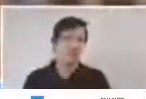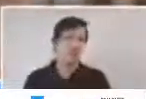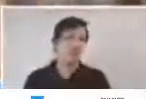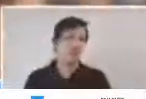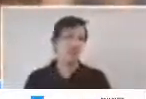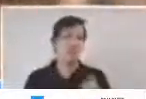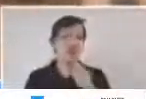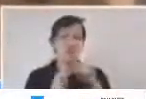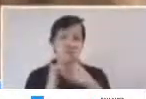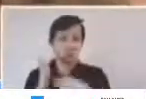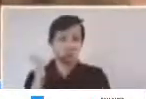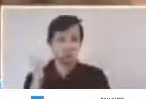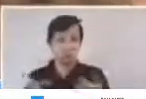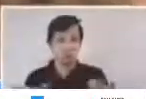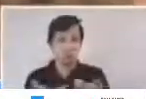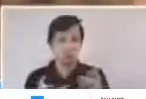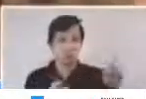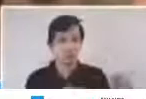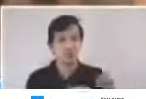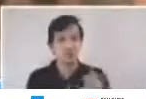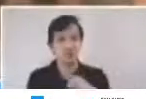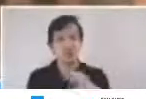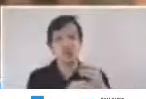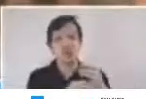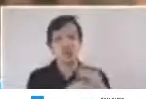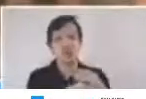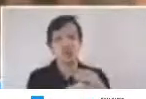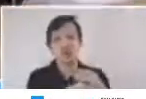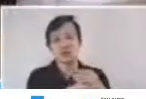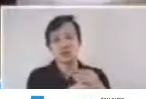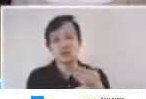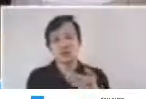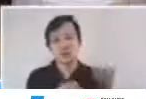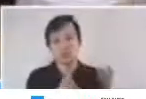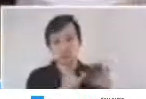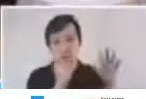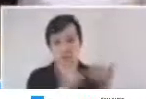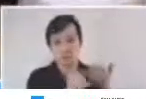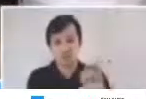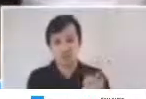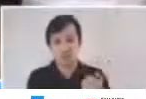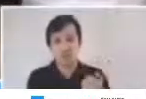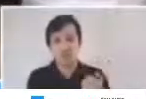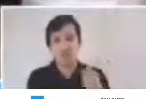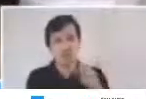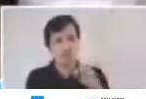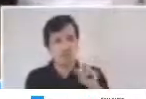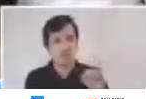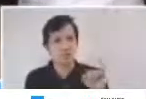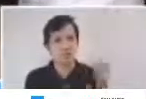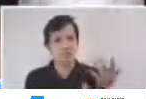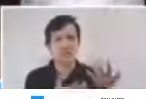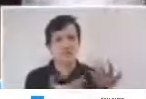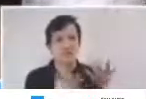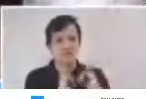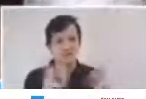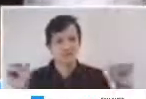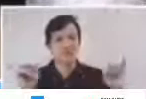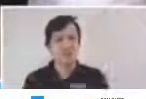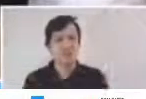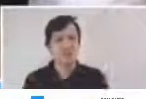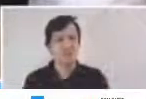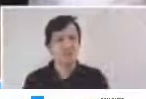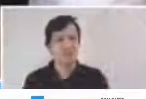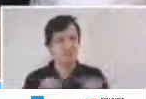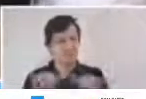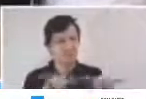daw natin yung ating anti-hoarding and anti-panic buying memorandum circular. Kasi sir, we limited the purchase of